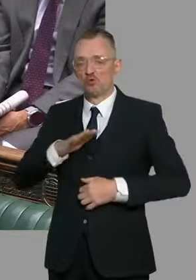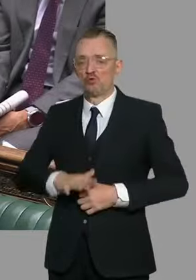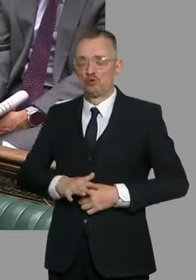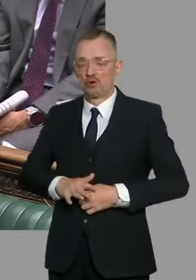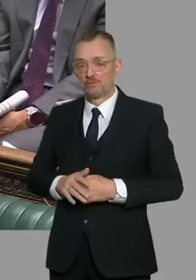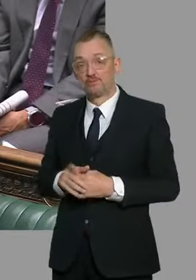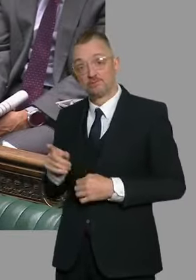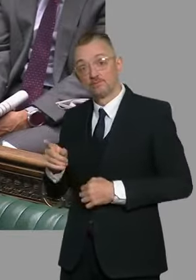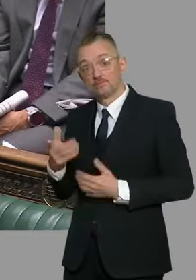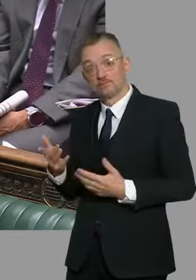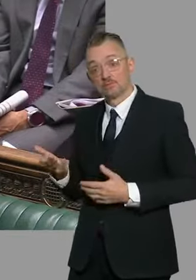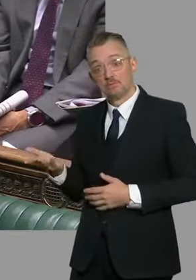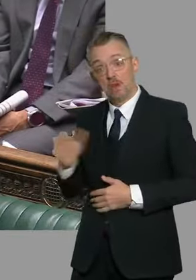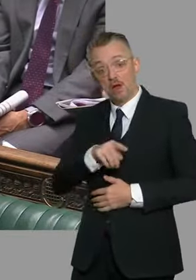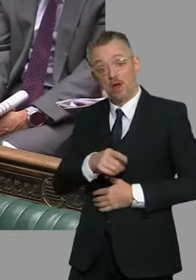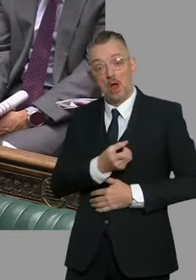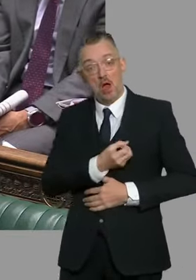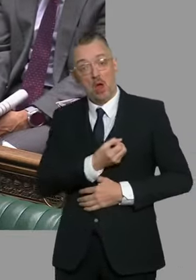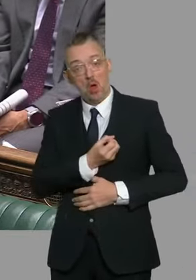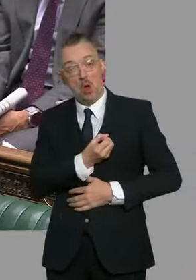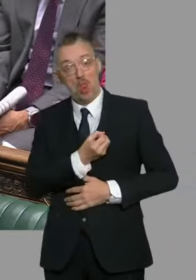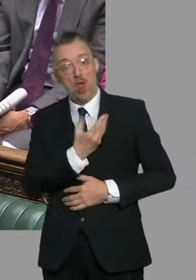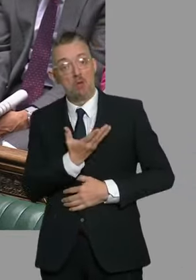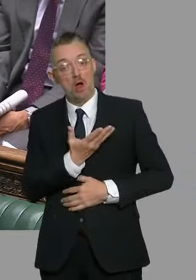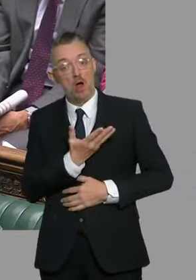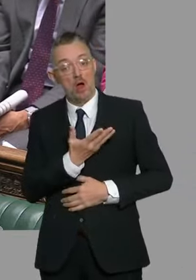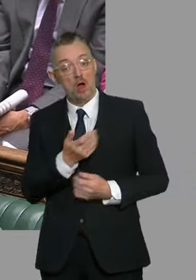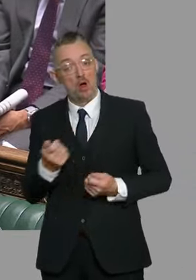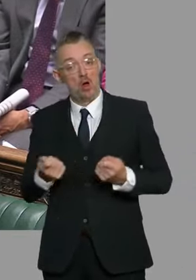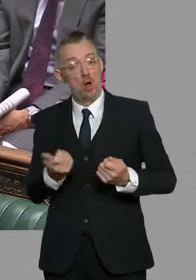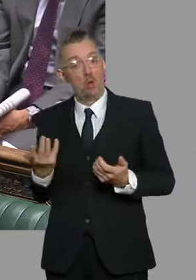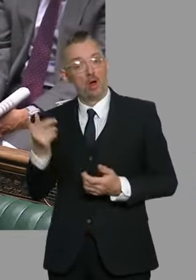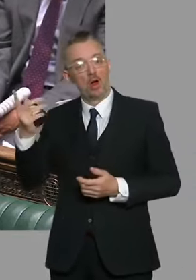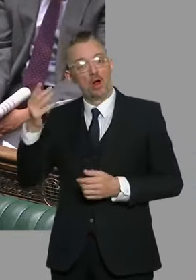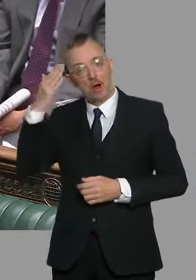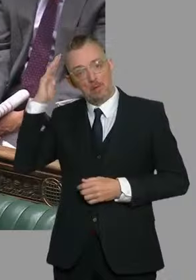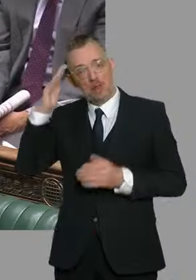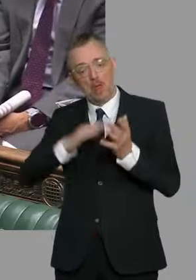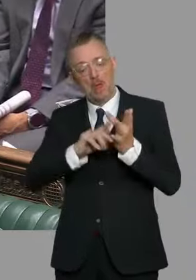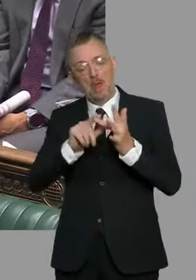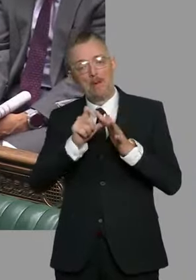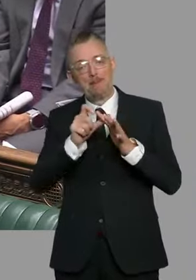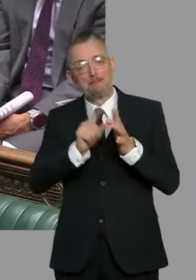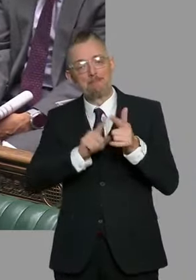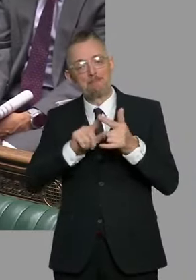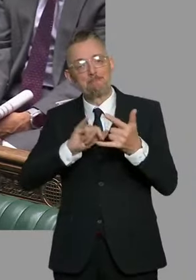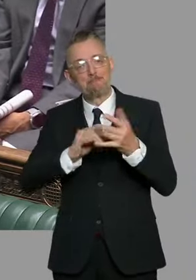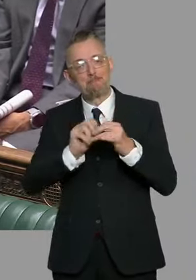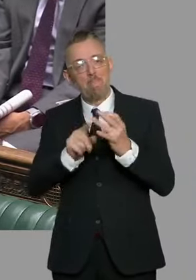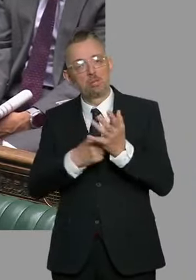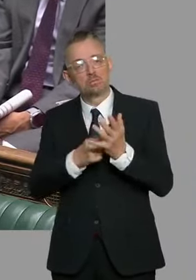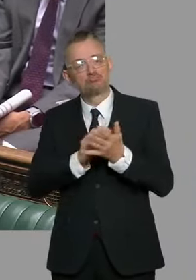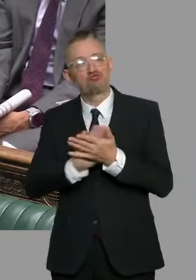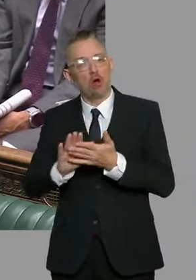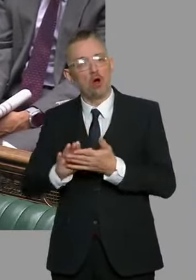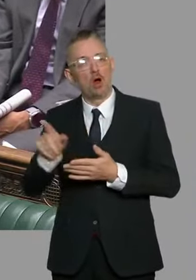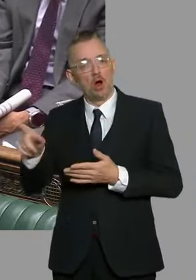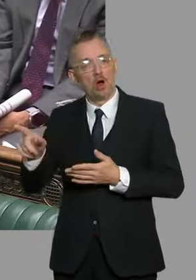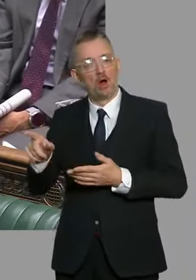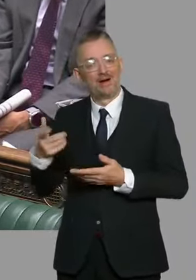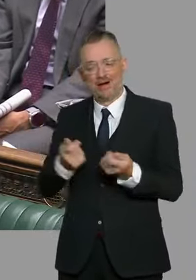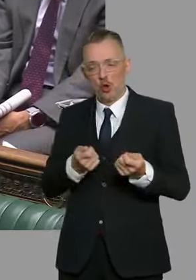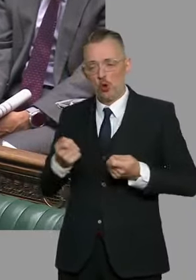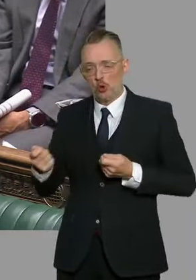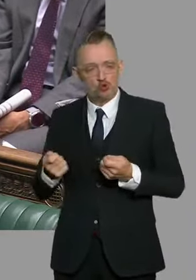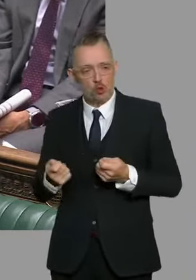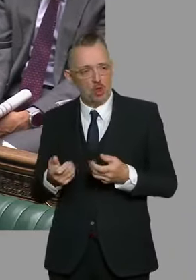Cook, Middlesbrough Council has not only been taken out of government intervention in terms of children's services and a best value notice, but is also on track